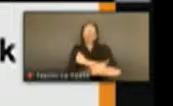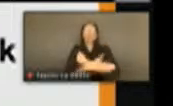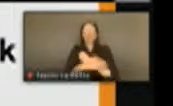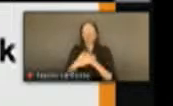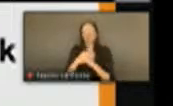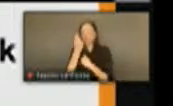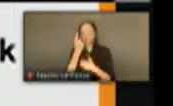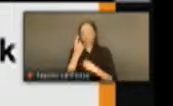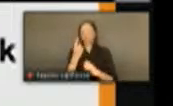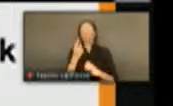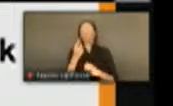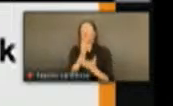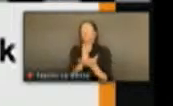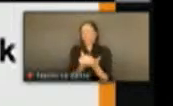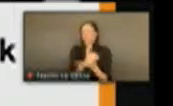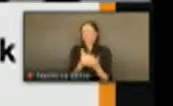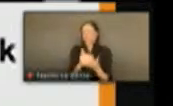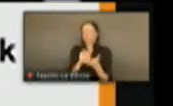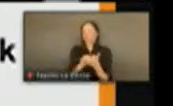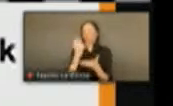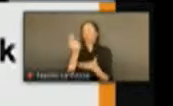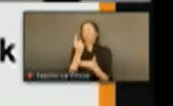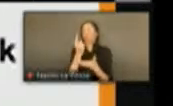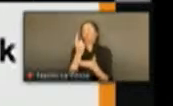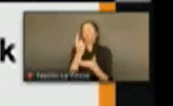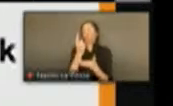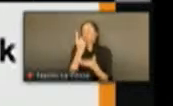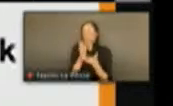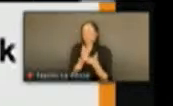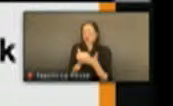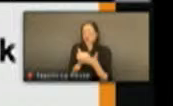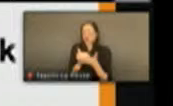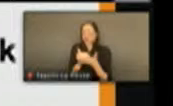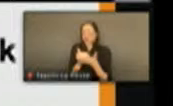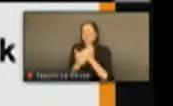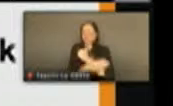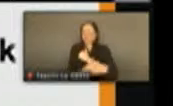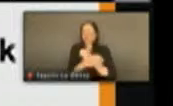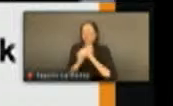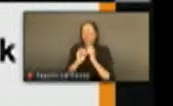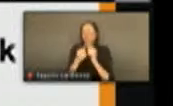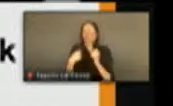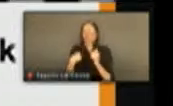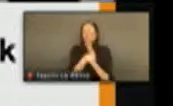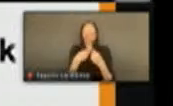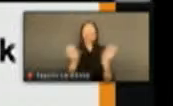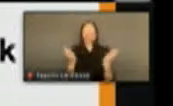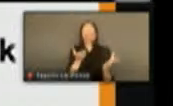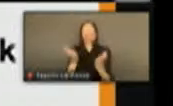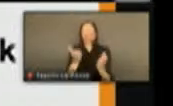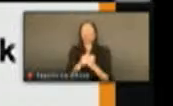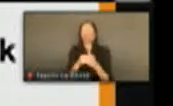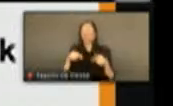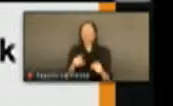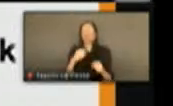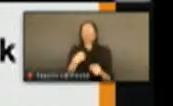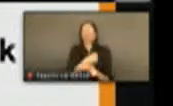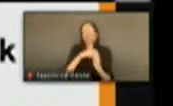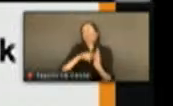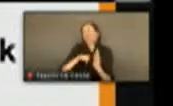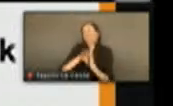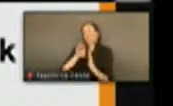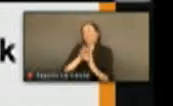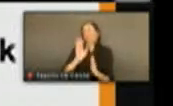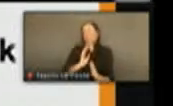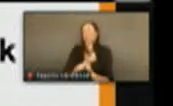services. As we develop our budget, we need to know what services are important to residents and check